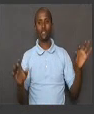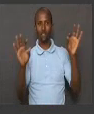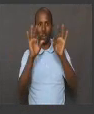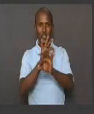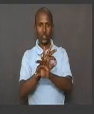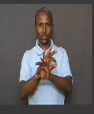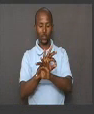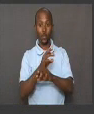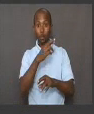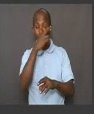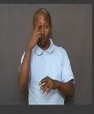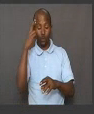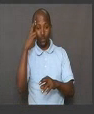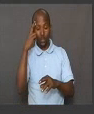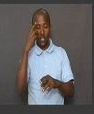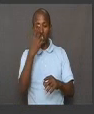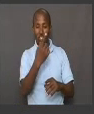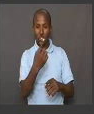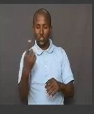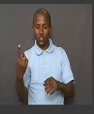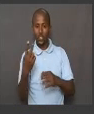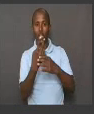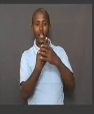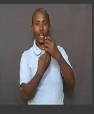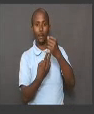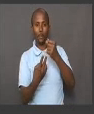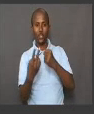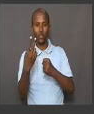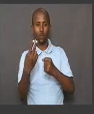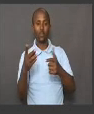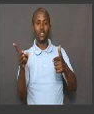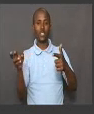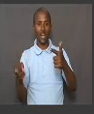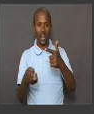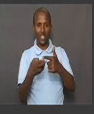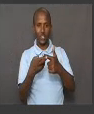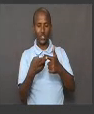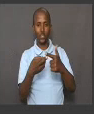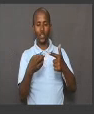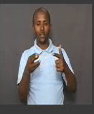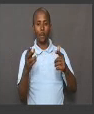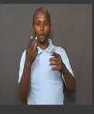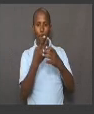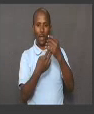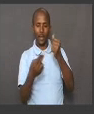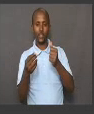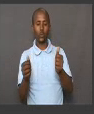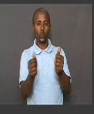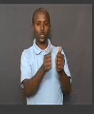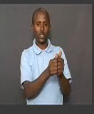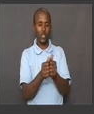function because each element of the range is paired with